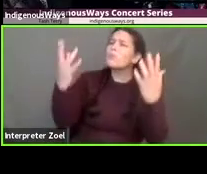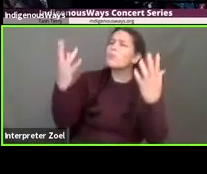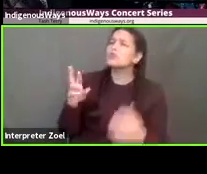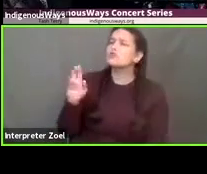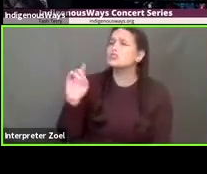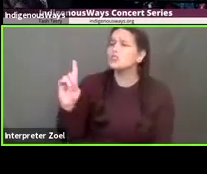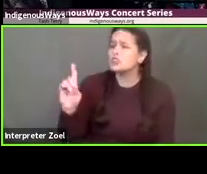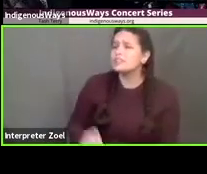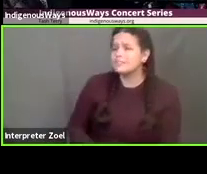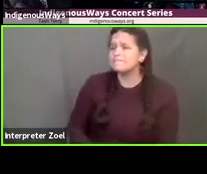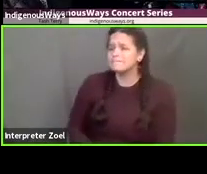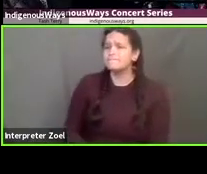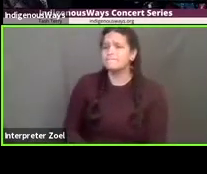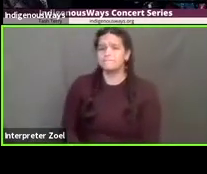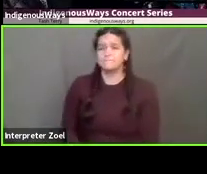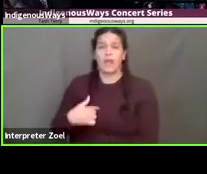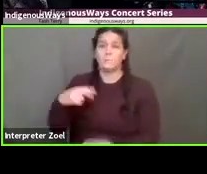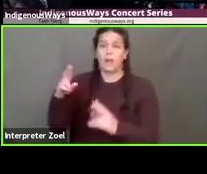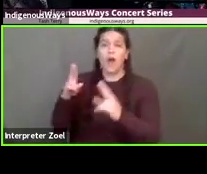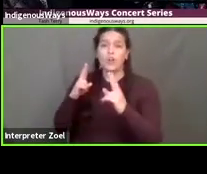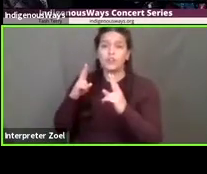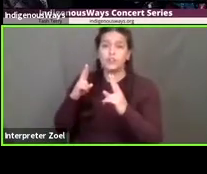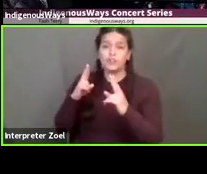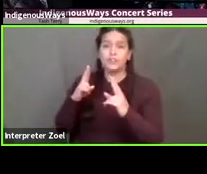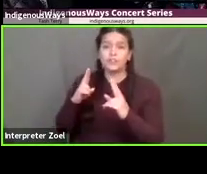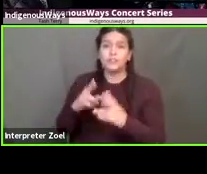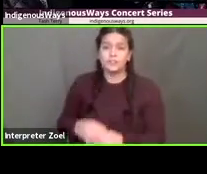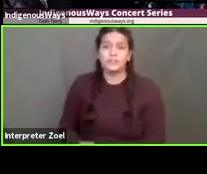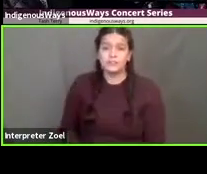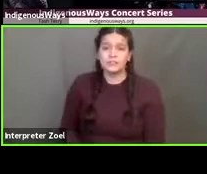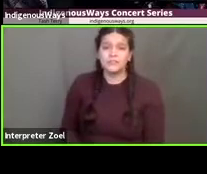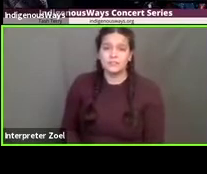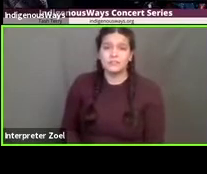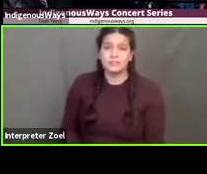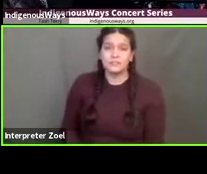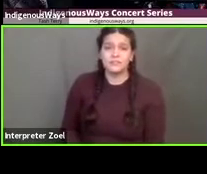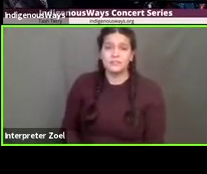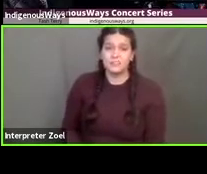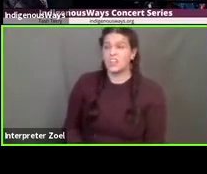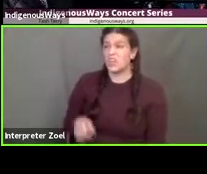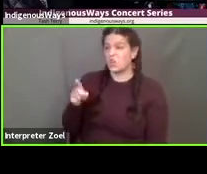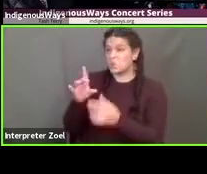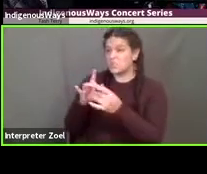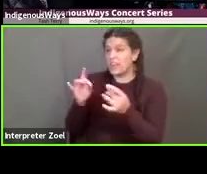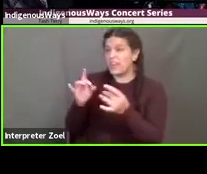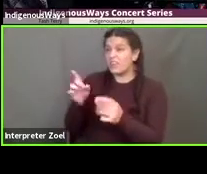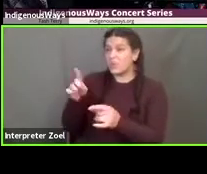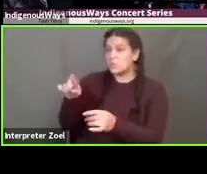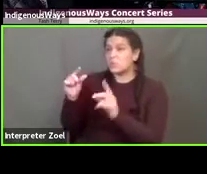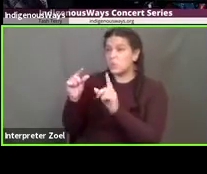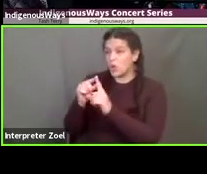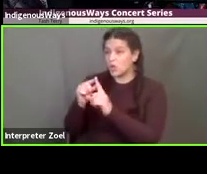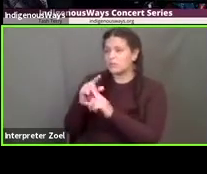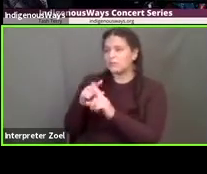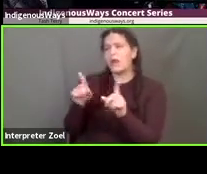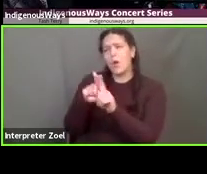And I'm honored that you said those words, but I'm also very,